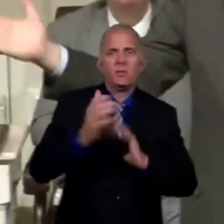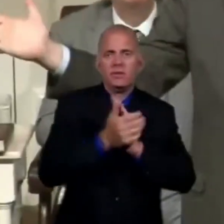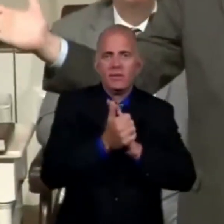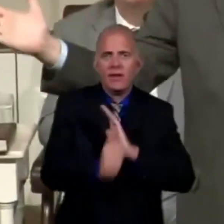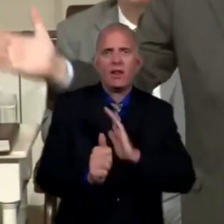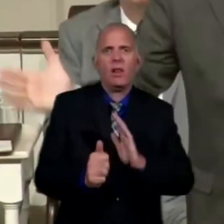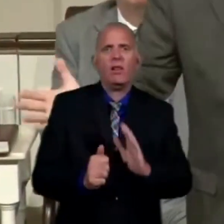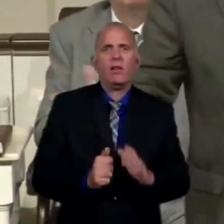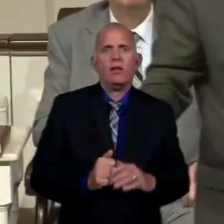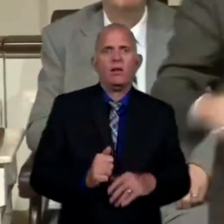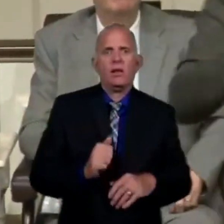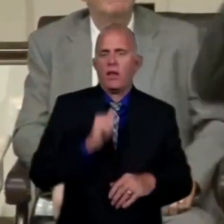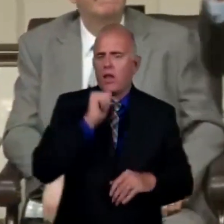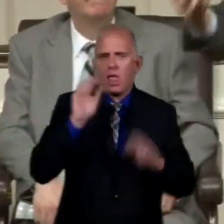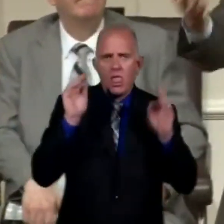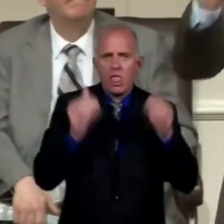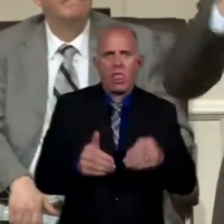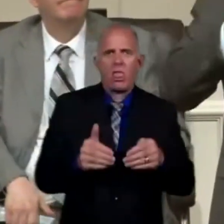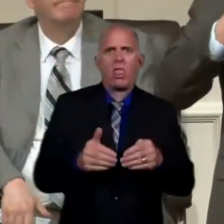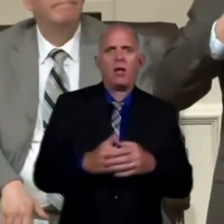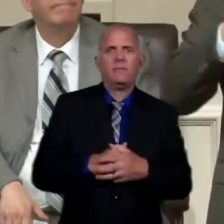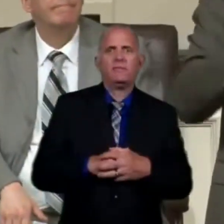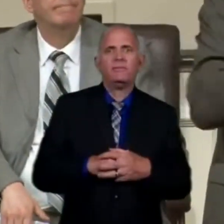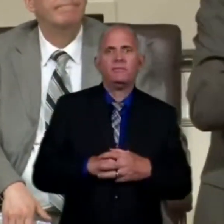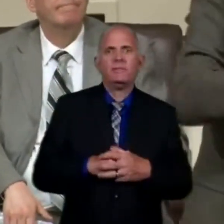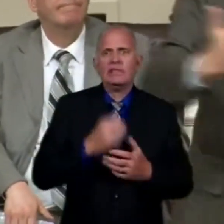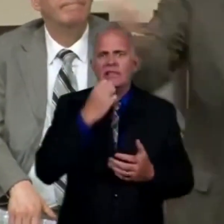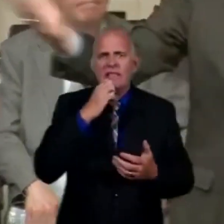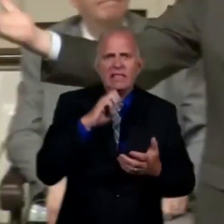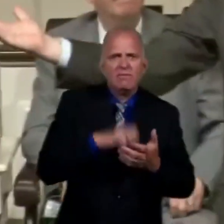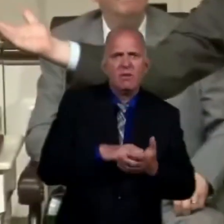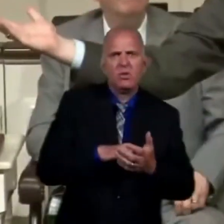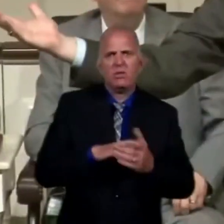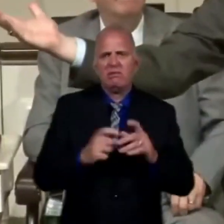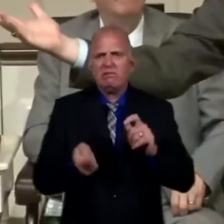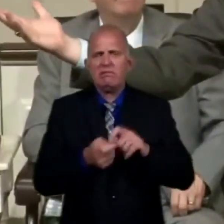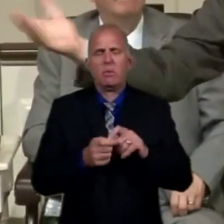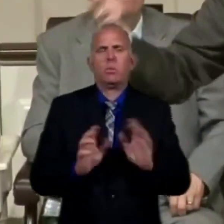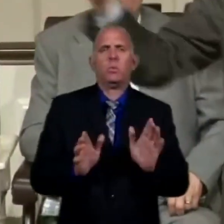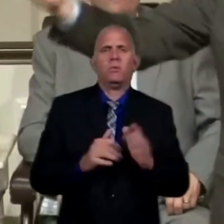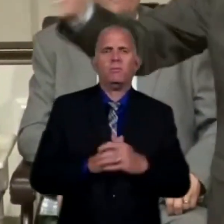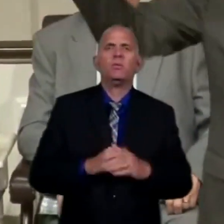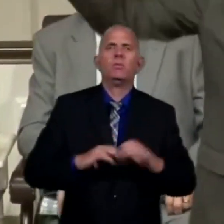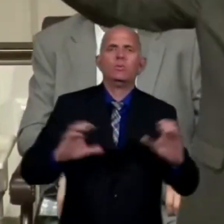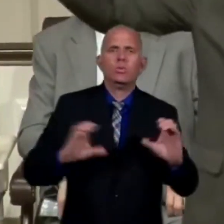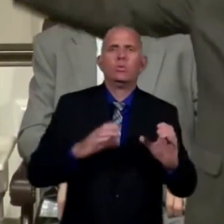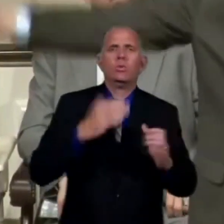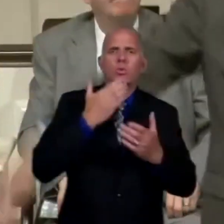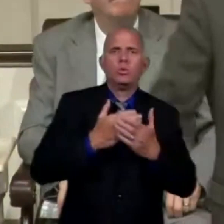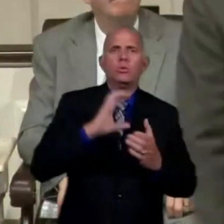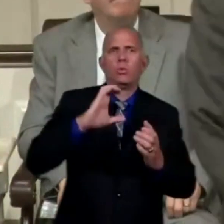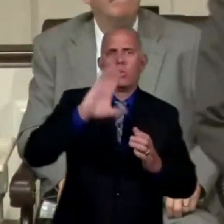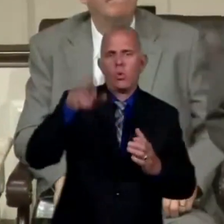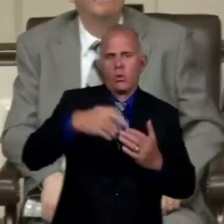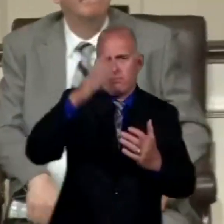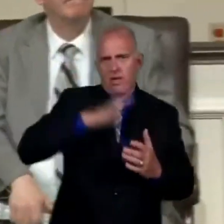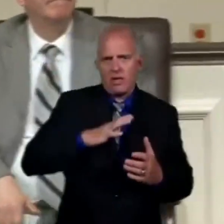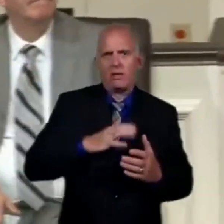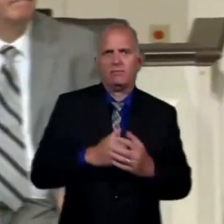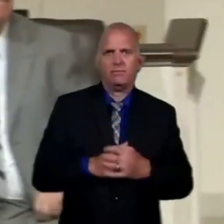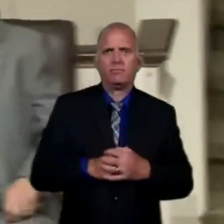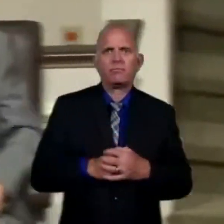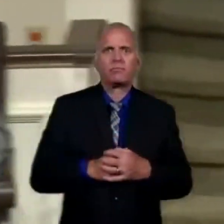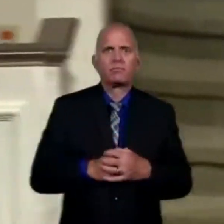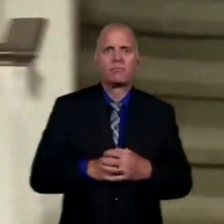spend your time trying to recompense evil for evil, but do that which is good in the sight of all men and to the Lord, and so forth and so on. It tells